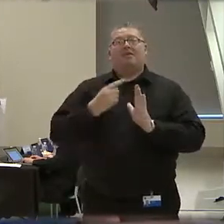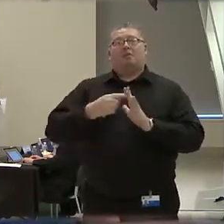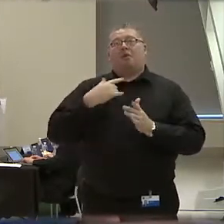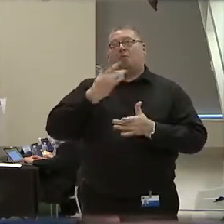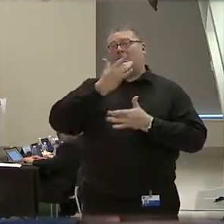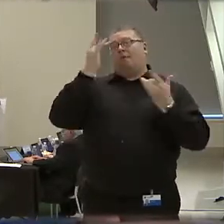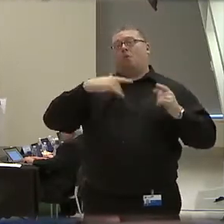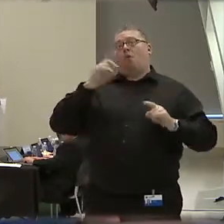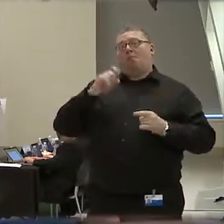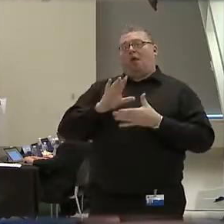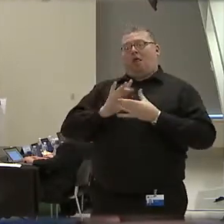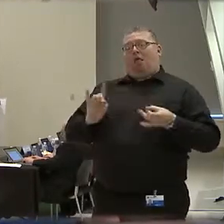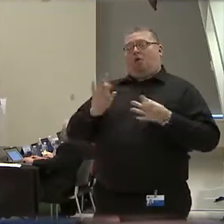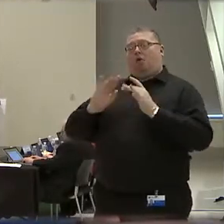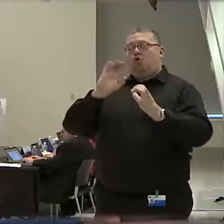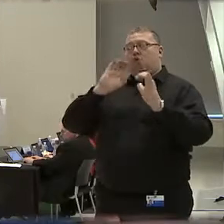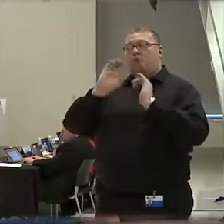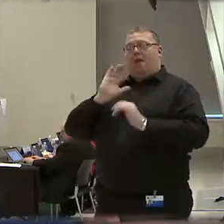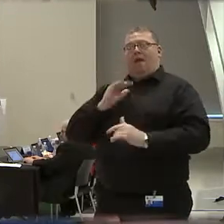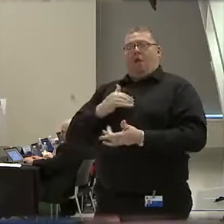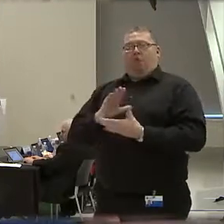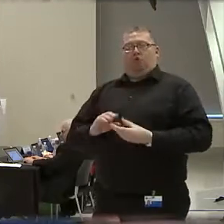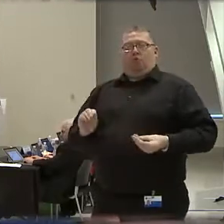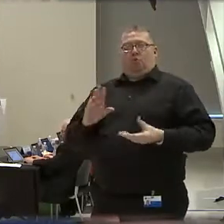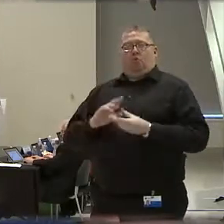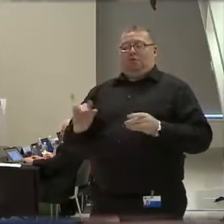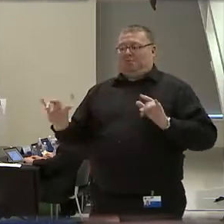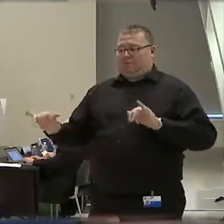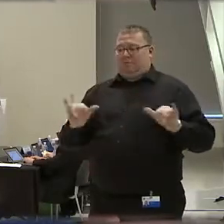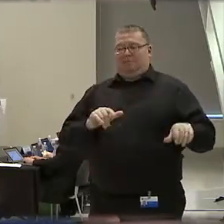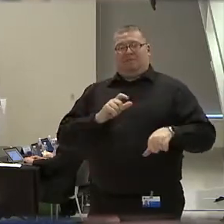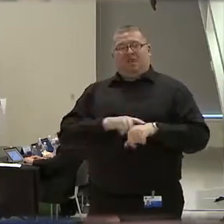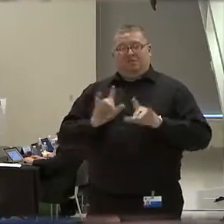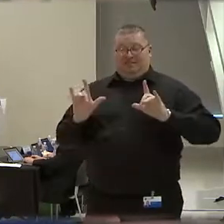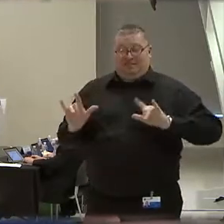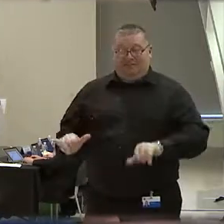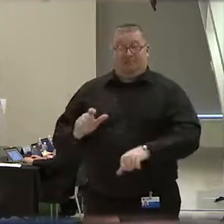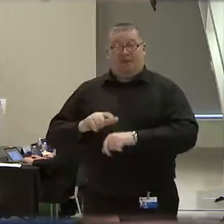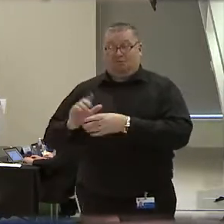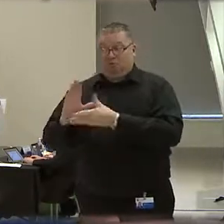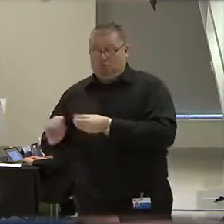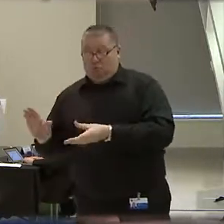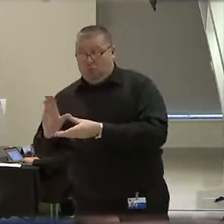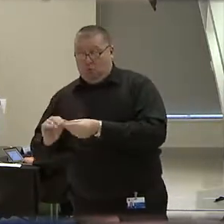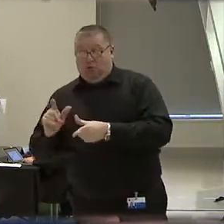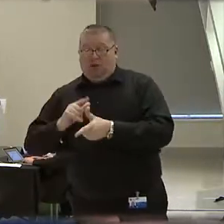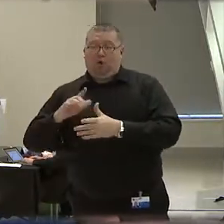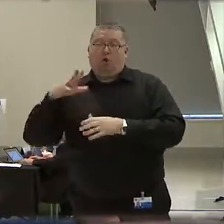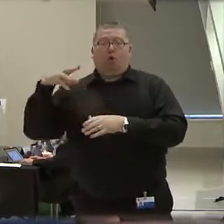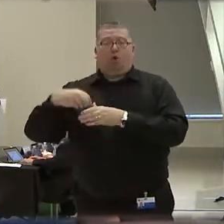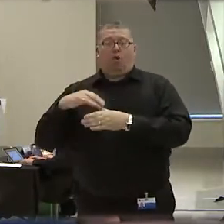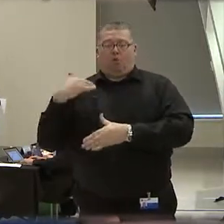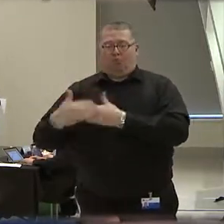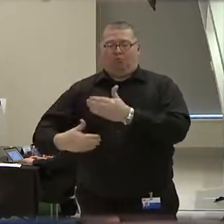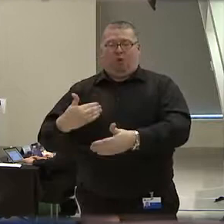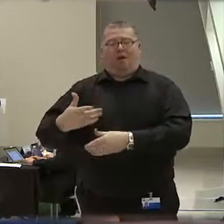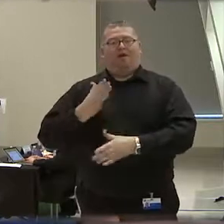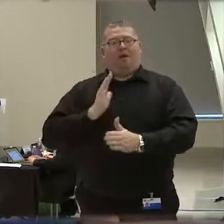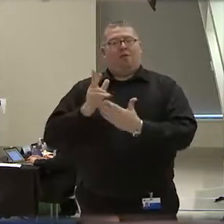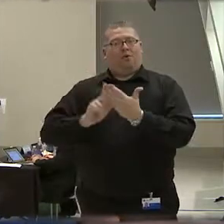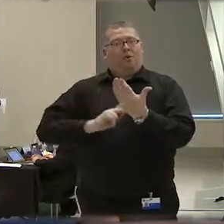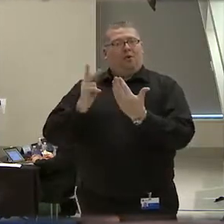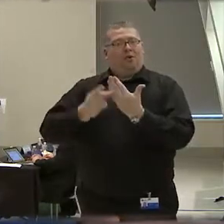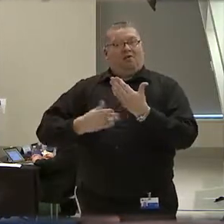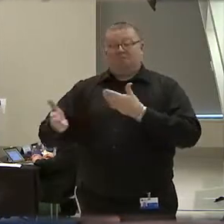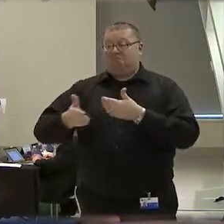tell the story too. And so you have to figure out a way to tell the story. And so you got to include that in your programs. And whether